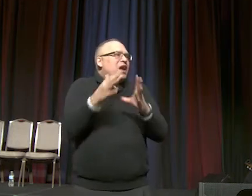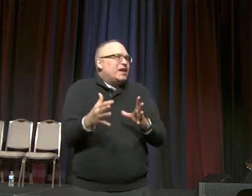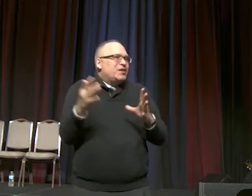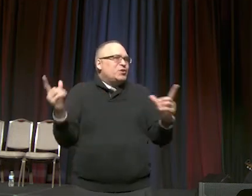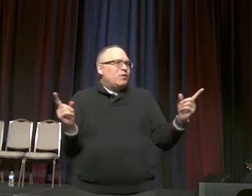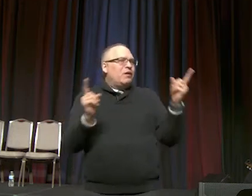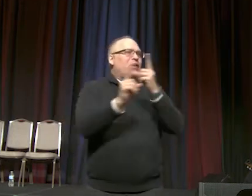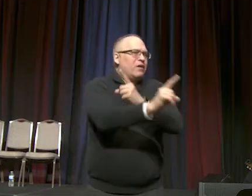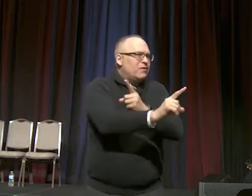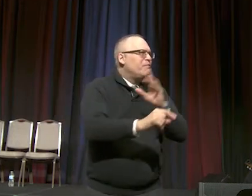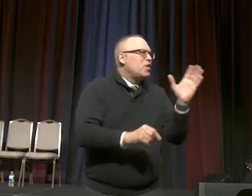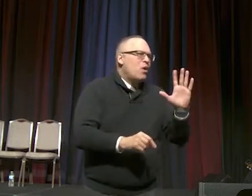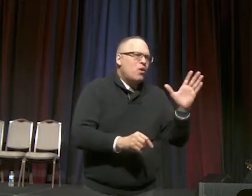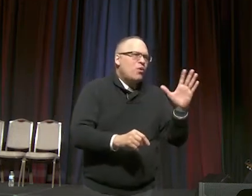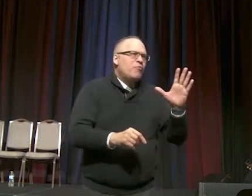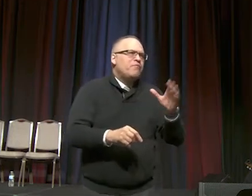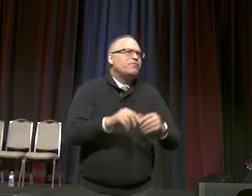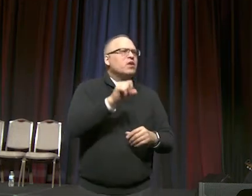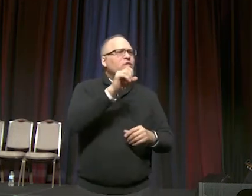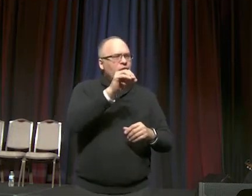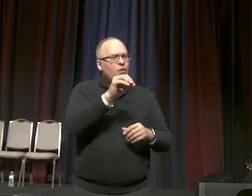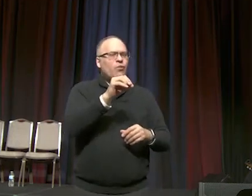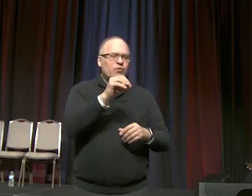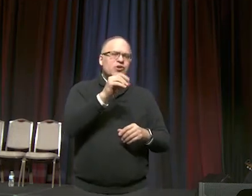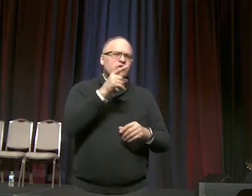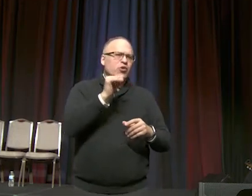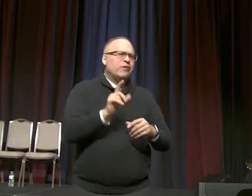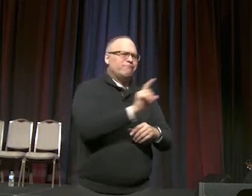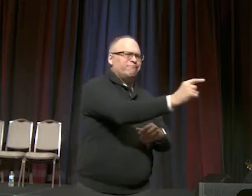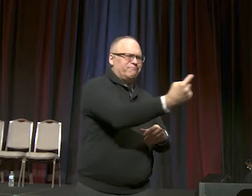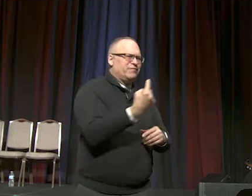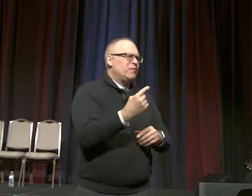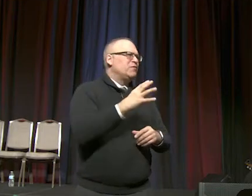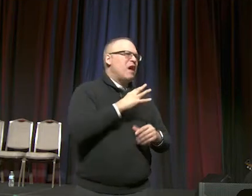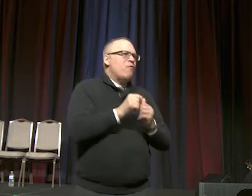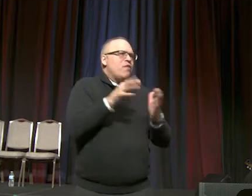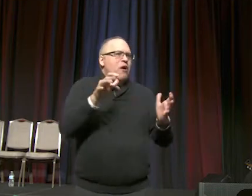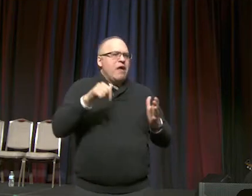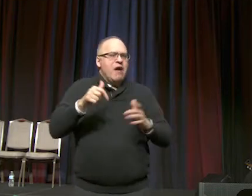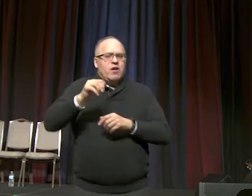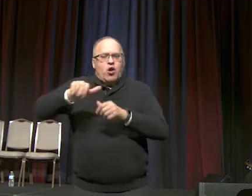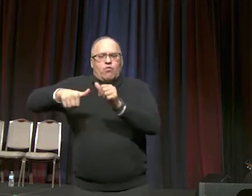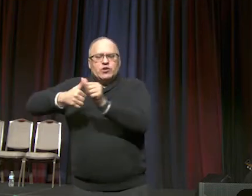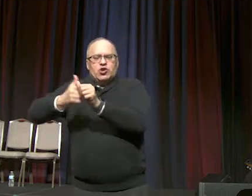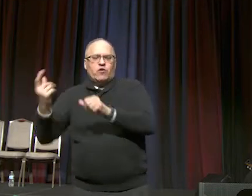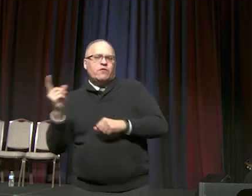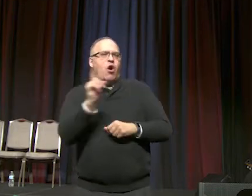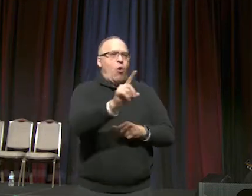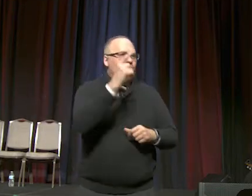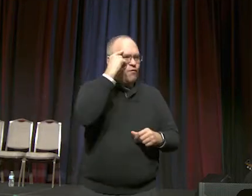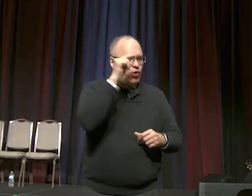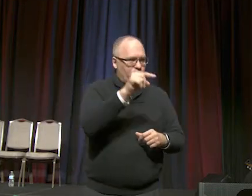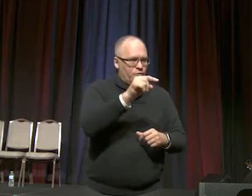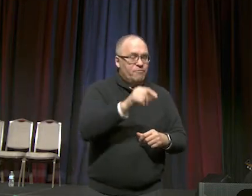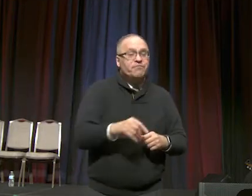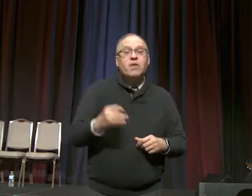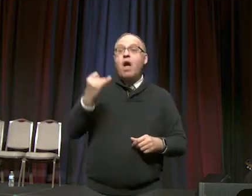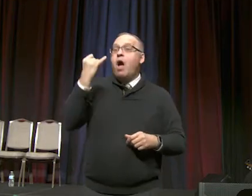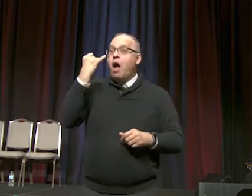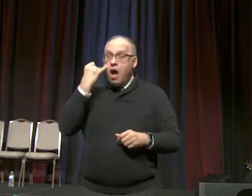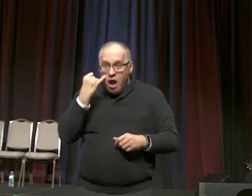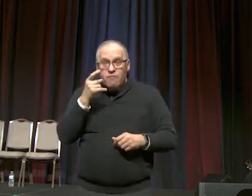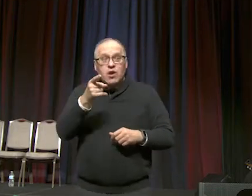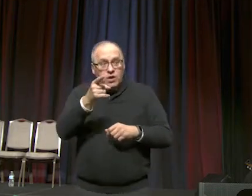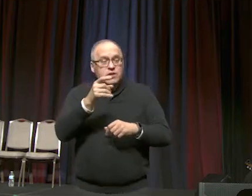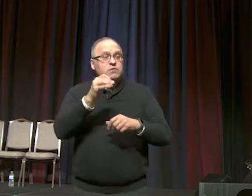minute block. You would just step away and come right back. If there is a need to seat that reserve delegate, the